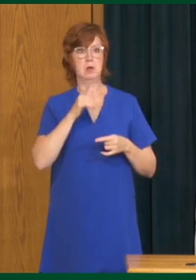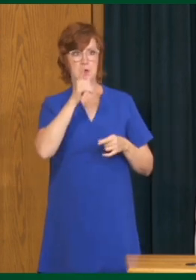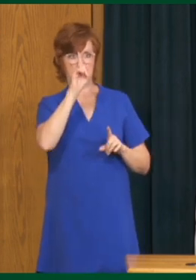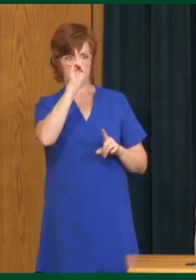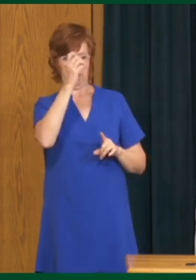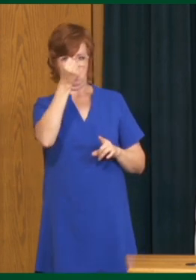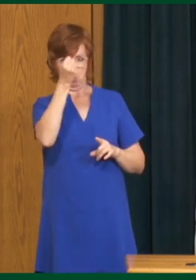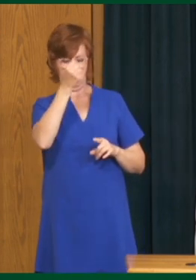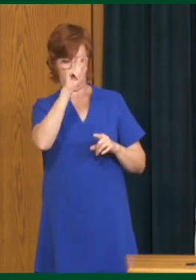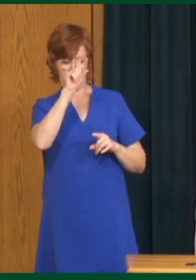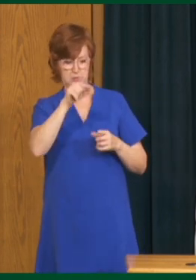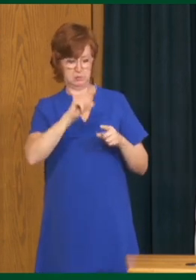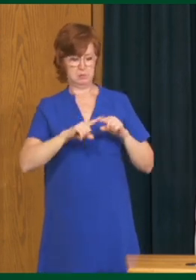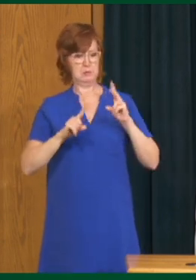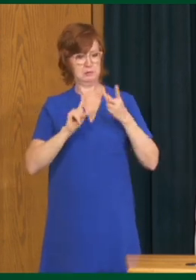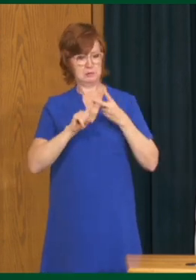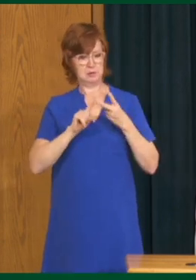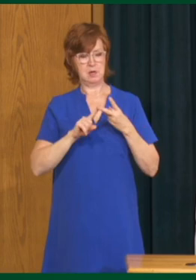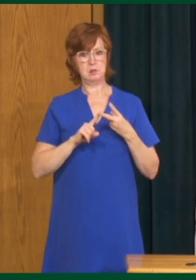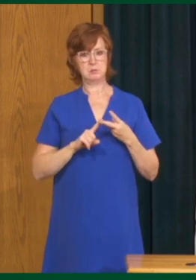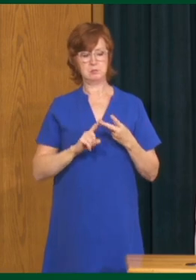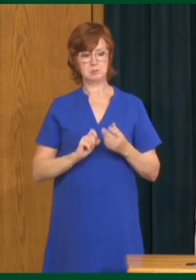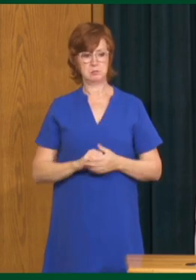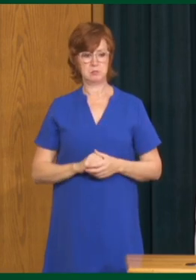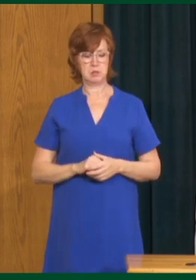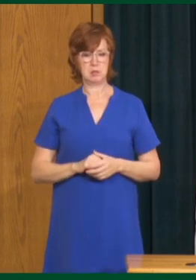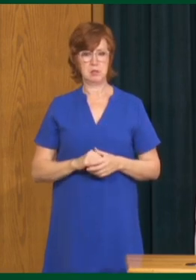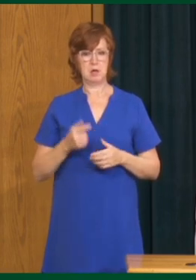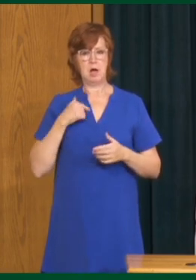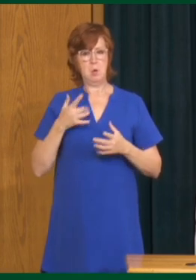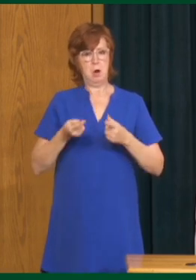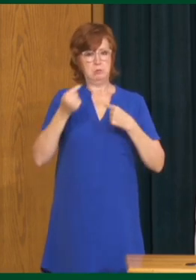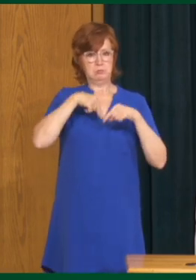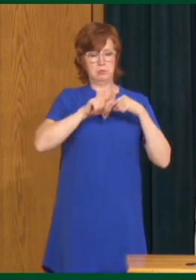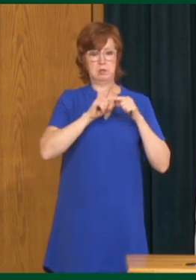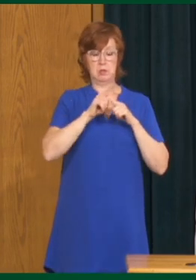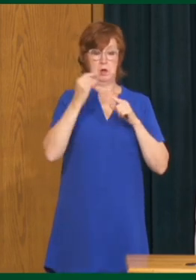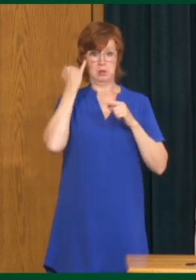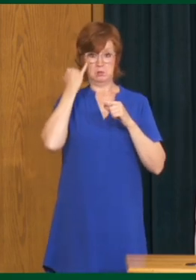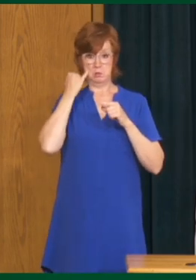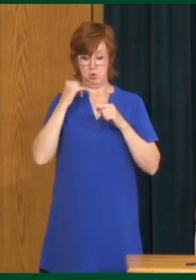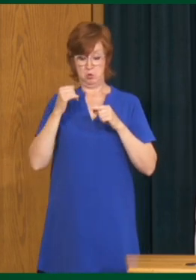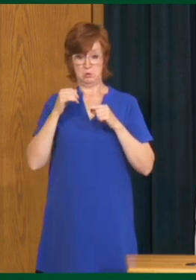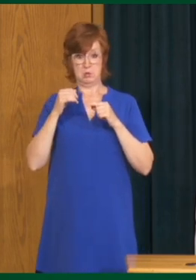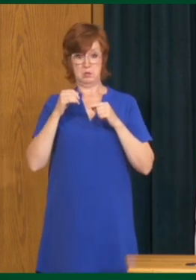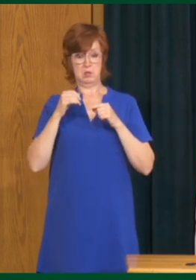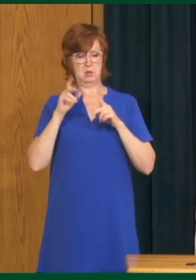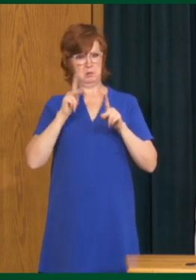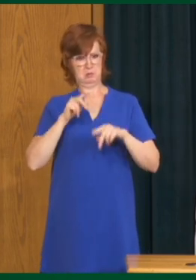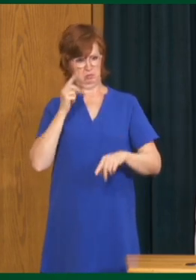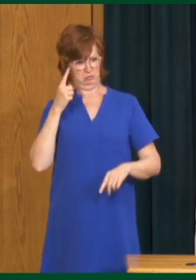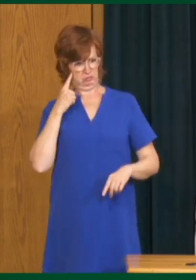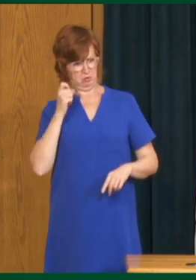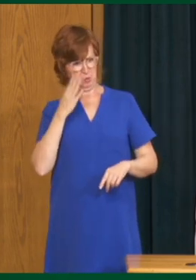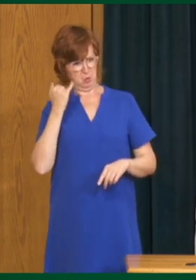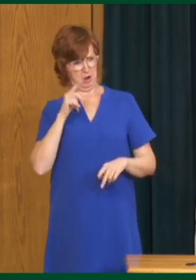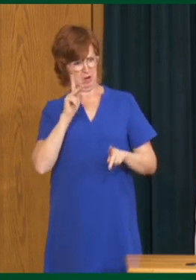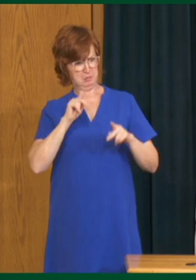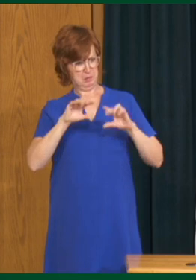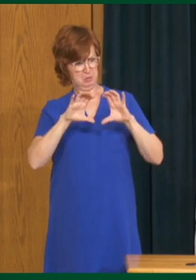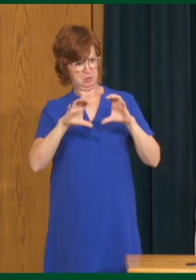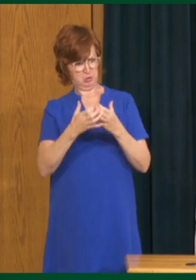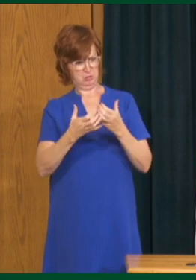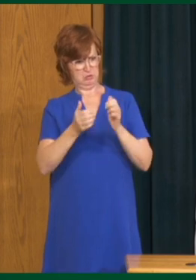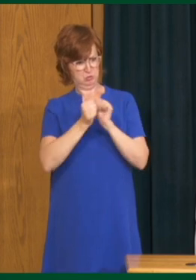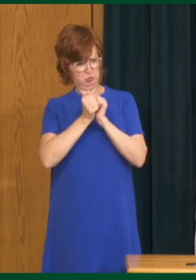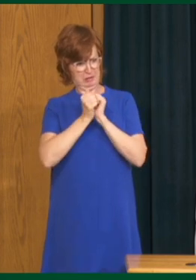about, the perception of people crowding together. So if you're within a household, you can be close together. And, when